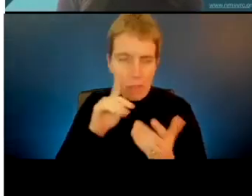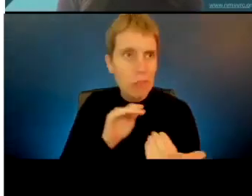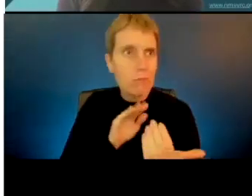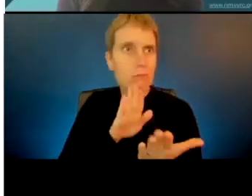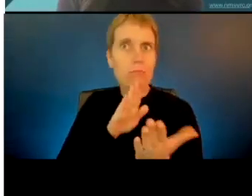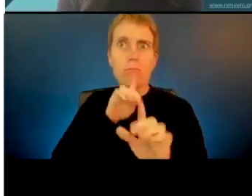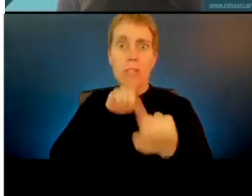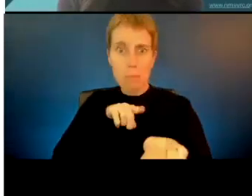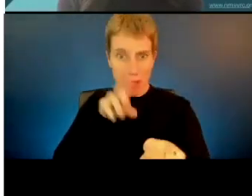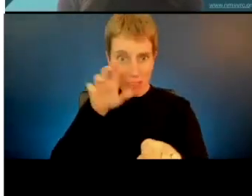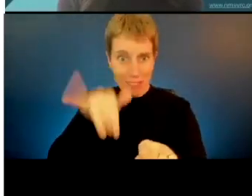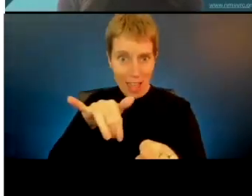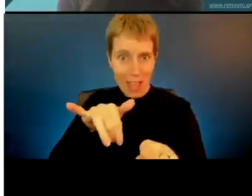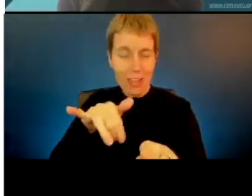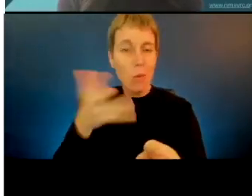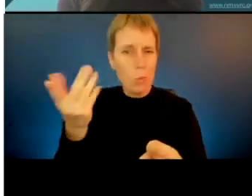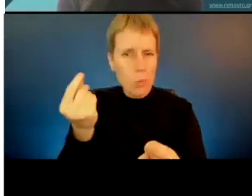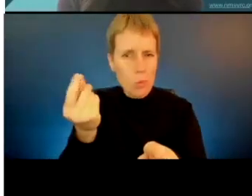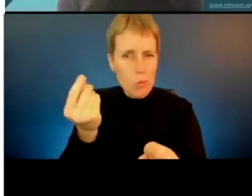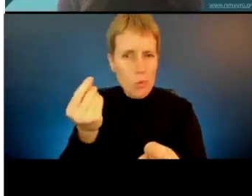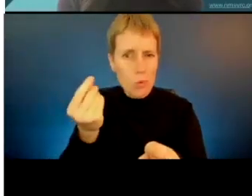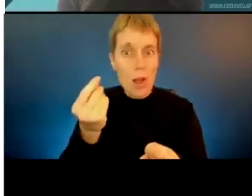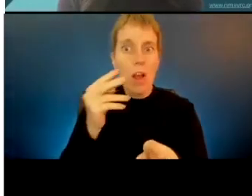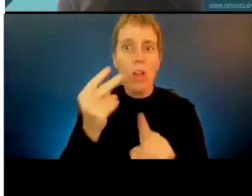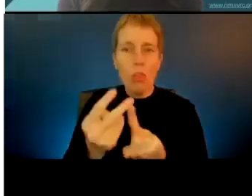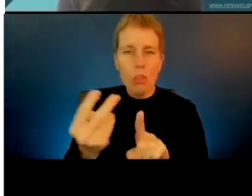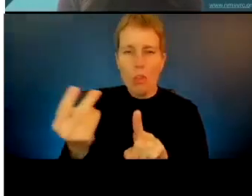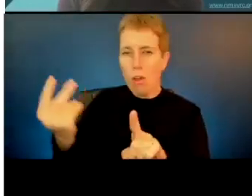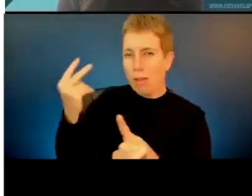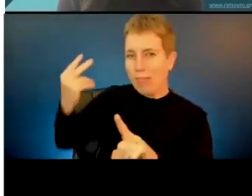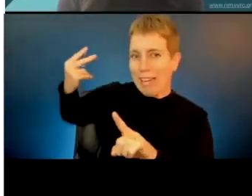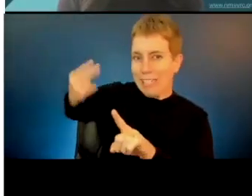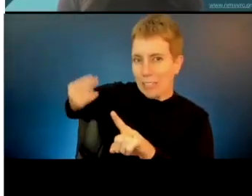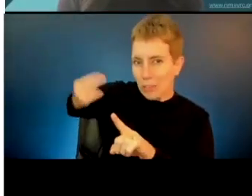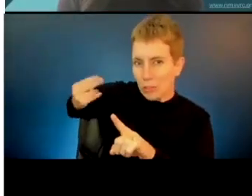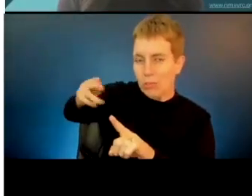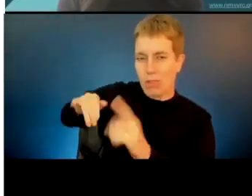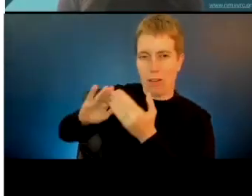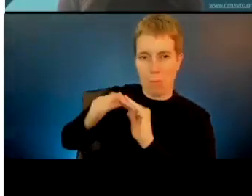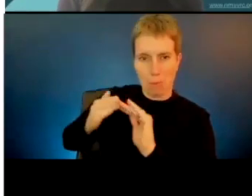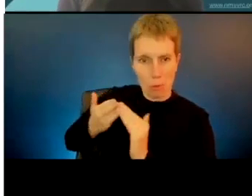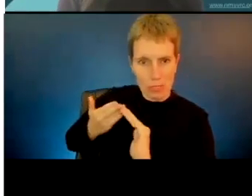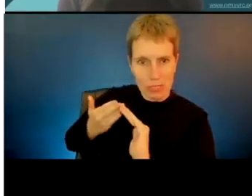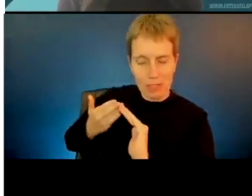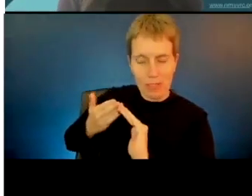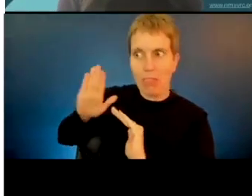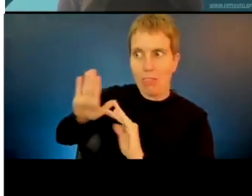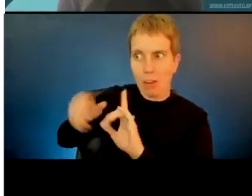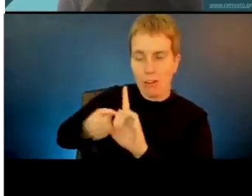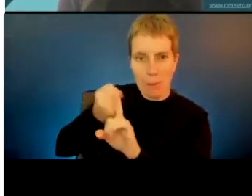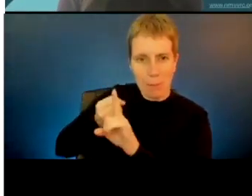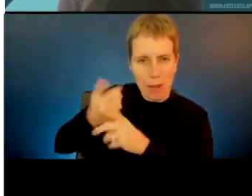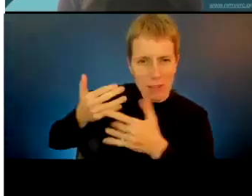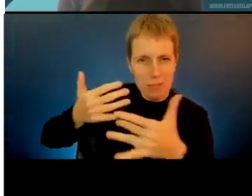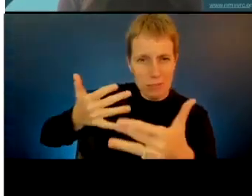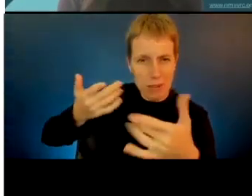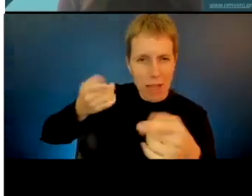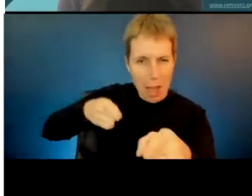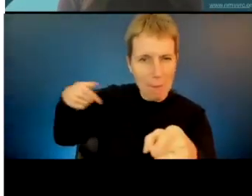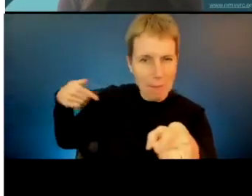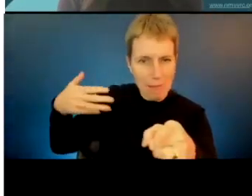community that's impacted. You will not know how to build a sustainable plan unless you truly